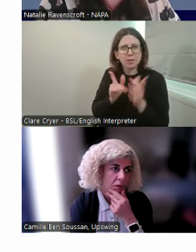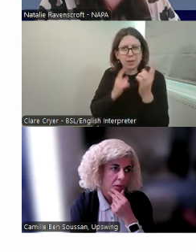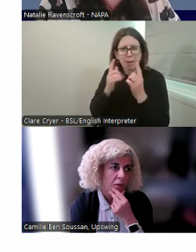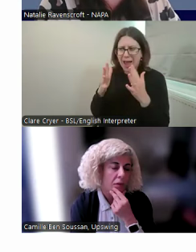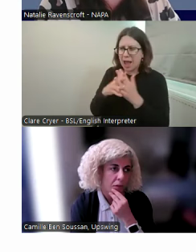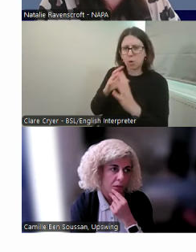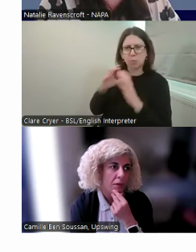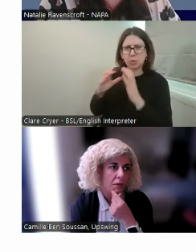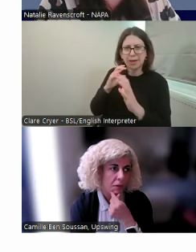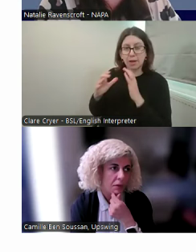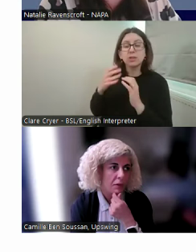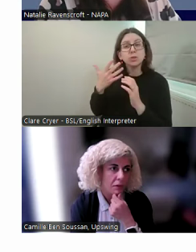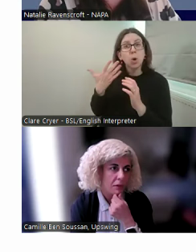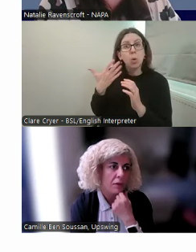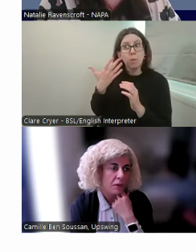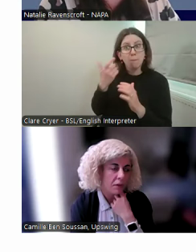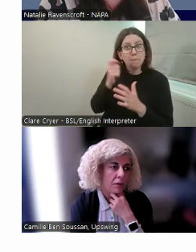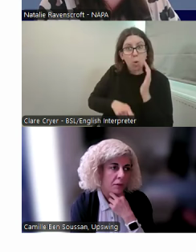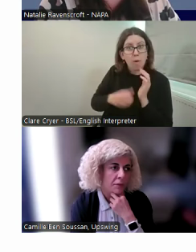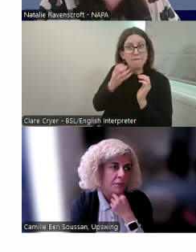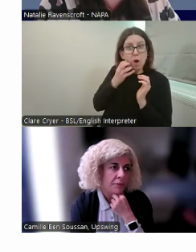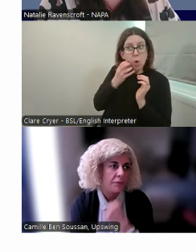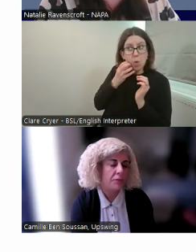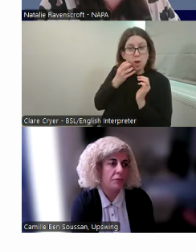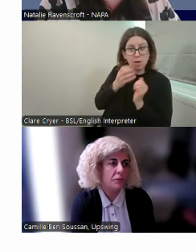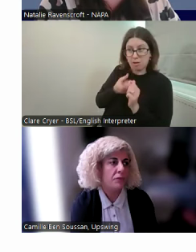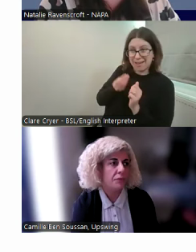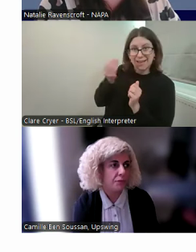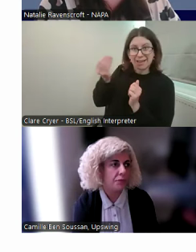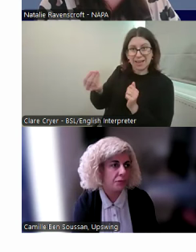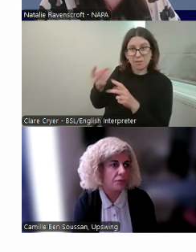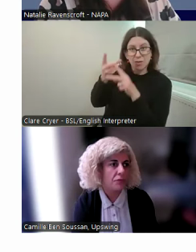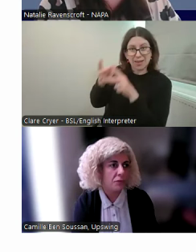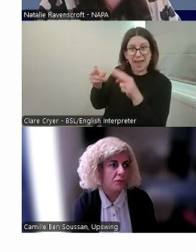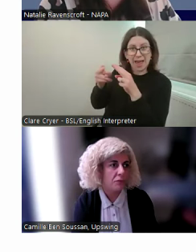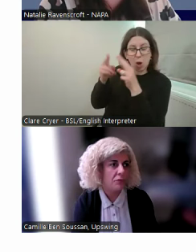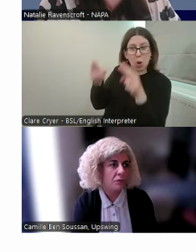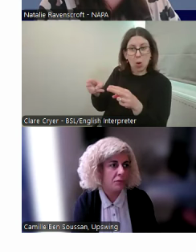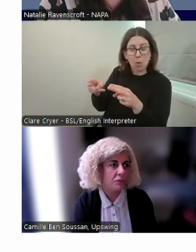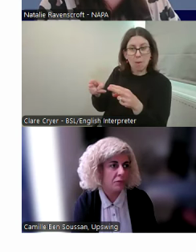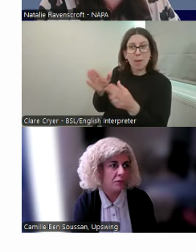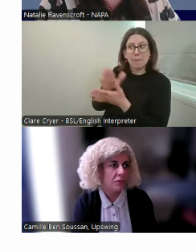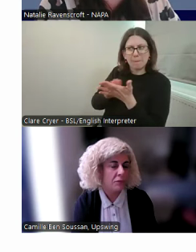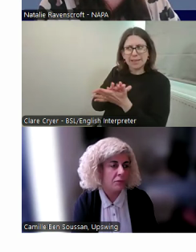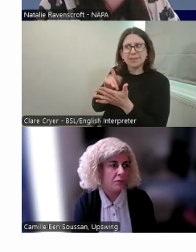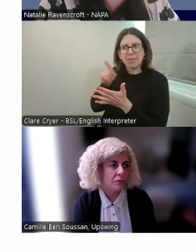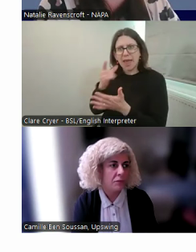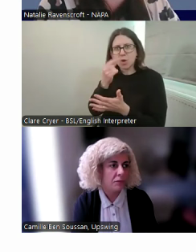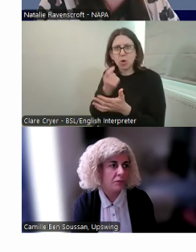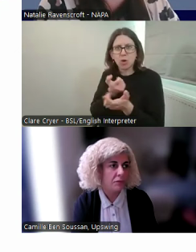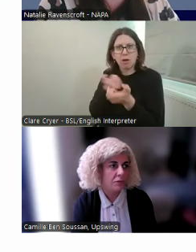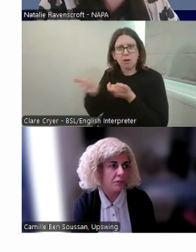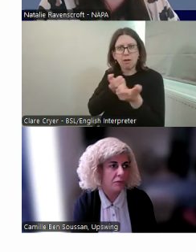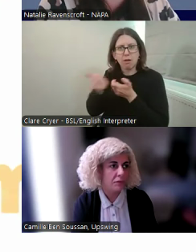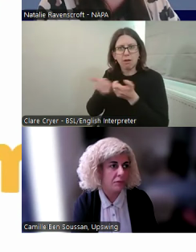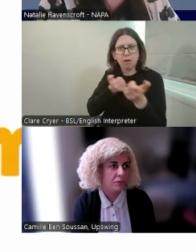the home. And so they could WhatsApp and call each other and talk without using a personal device.